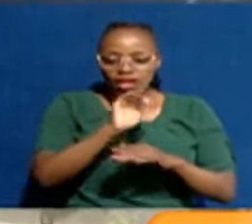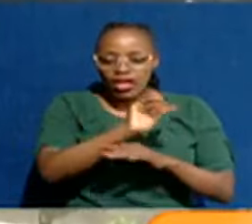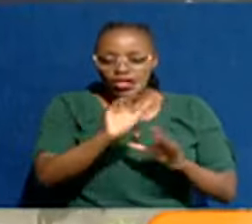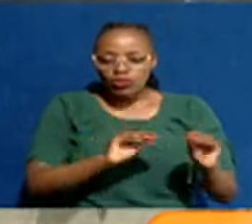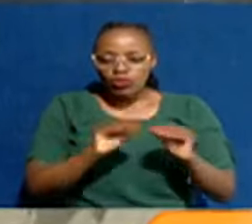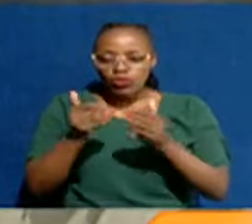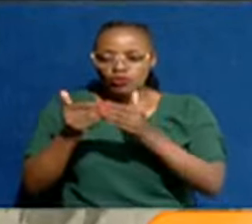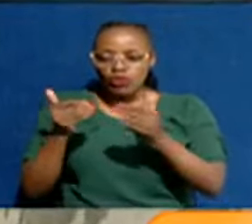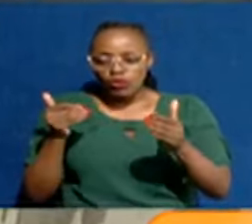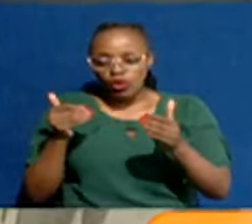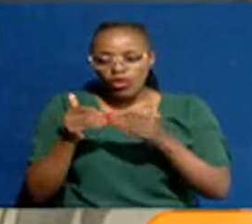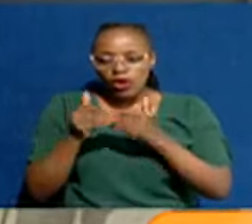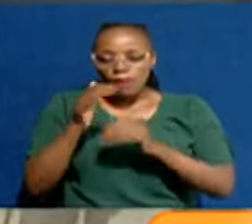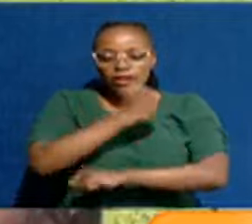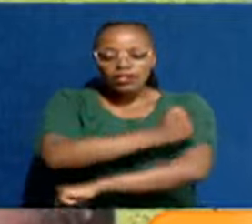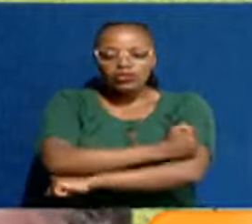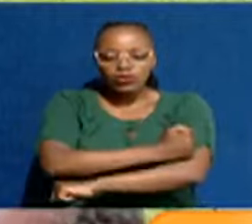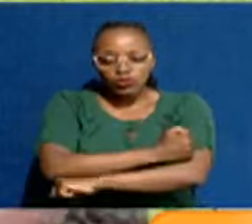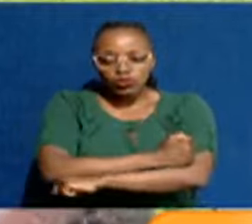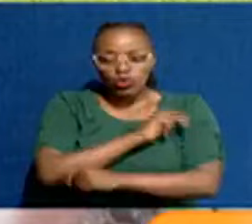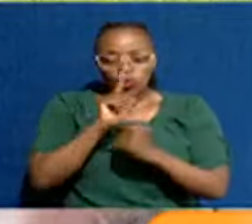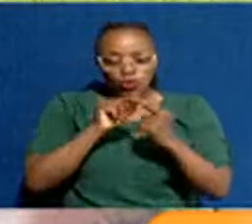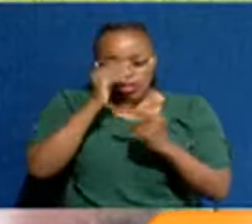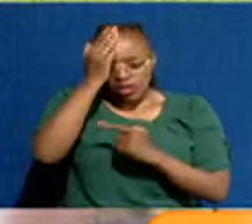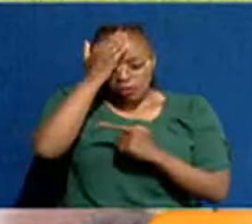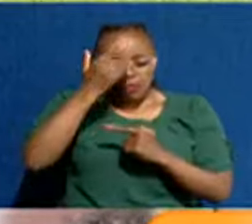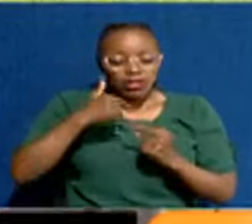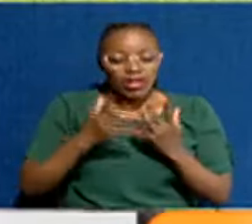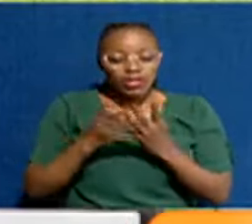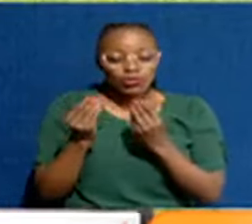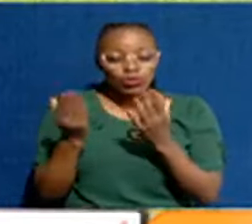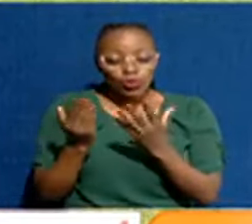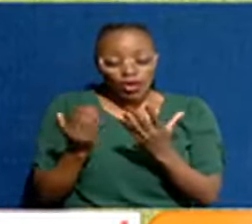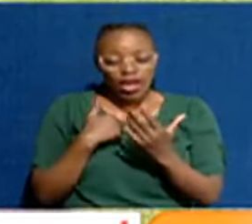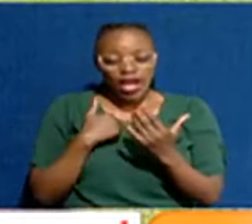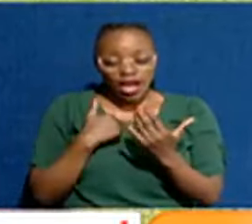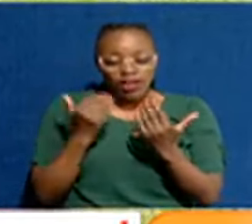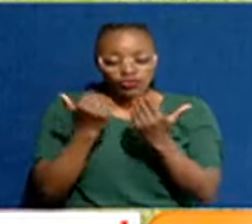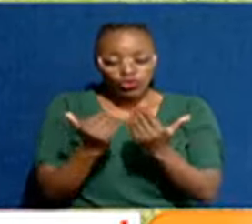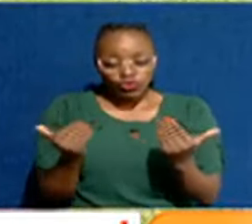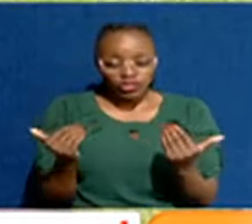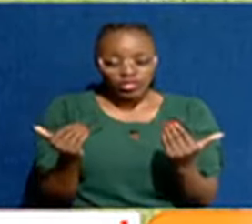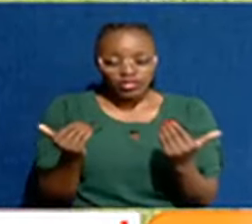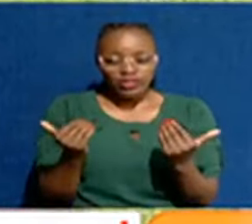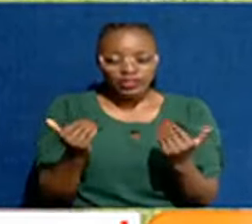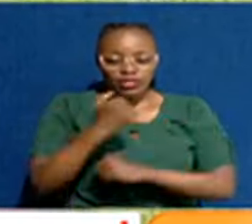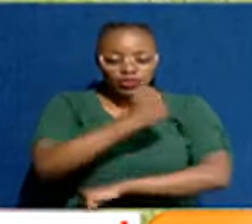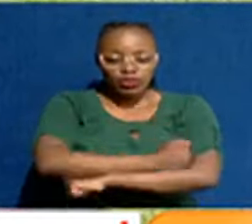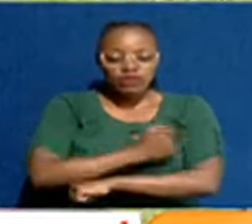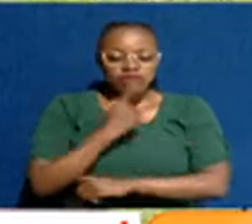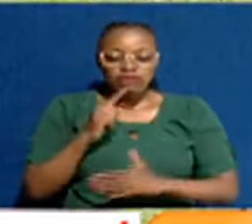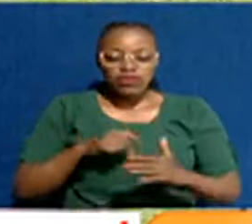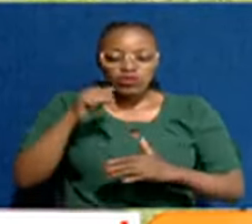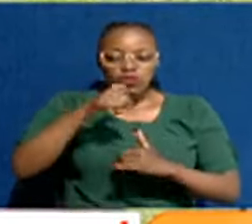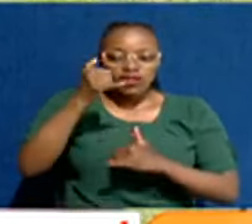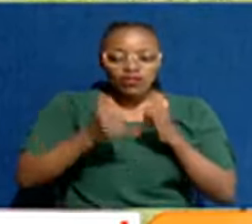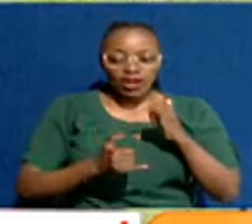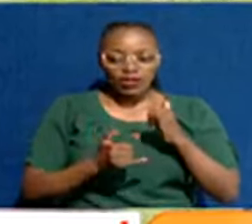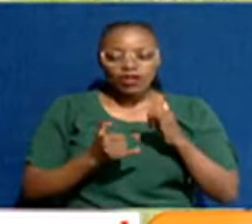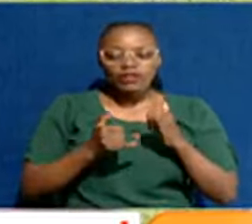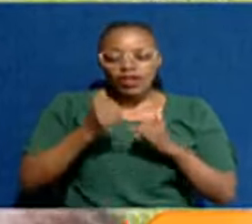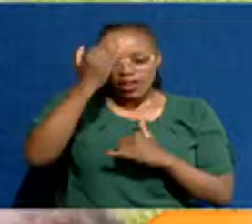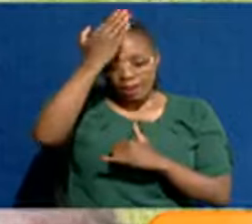ahead of the school opening on Monday. Tutaenda wapi? Tuko na watoto shule. Tunaambiwa leo ndio mwisho. Na